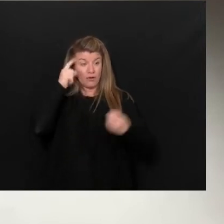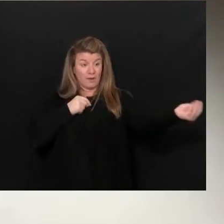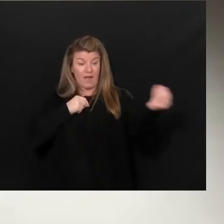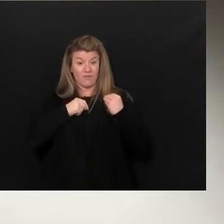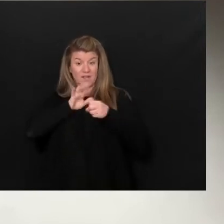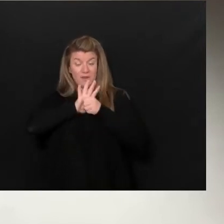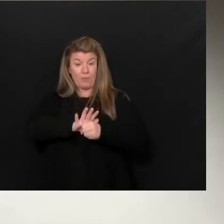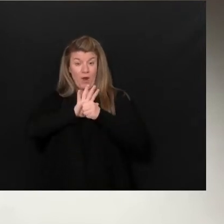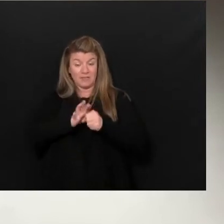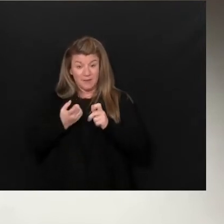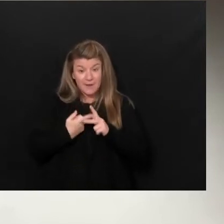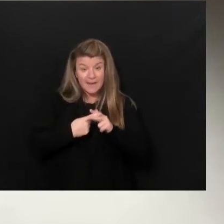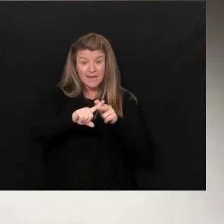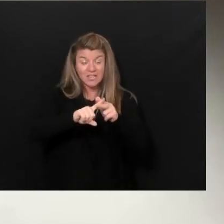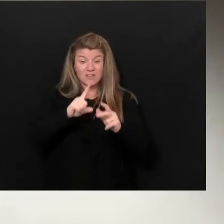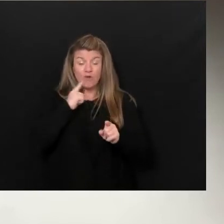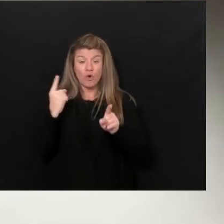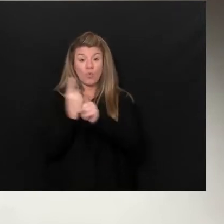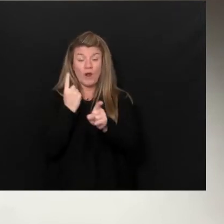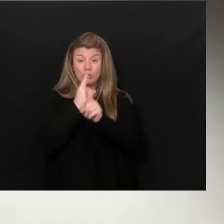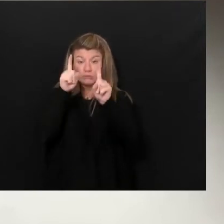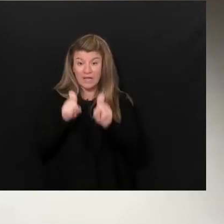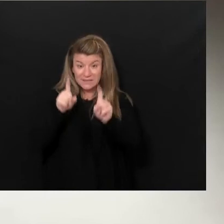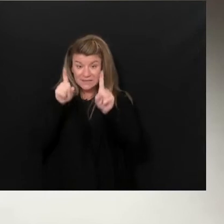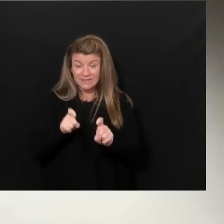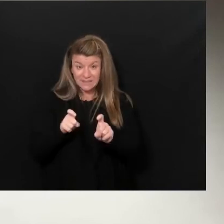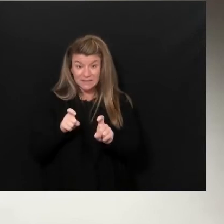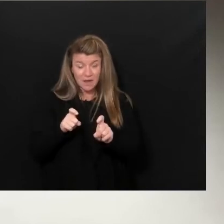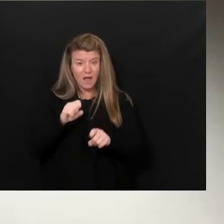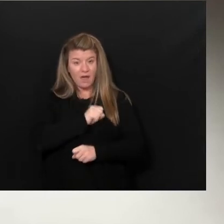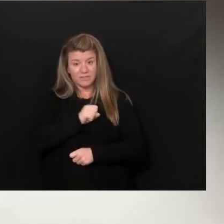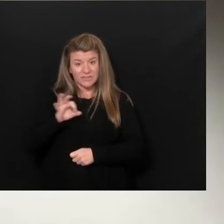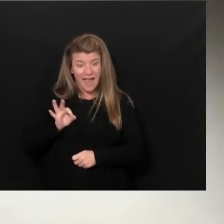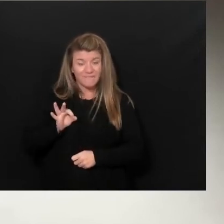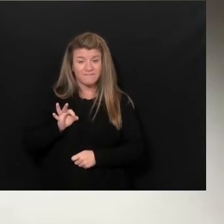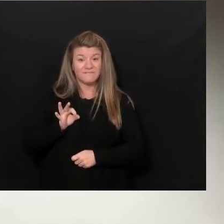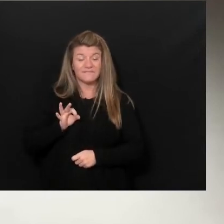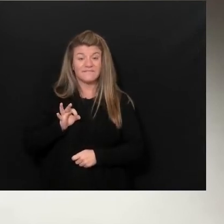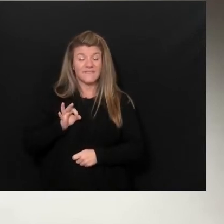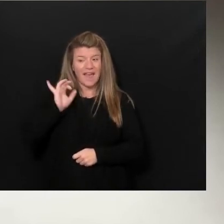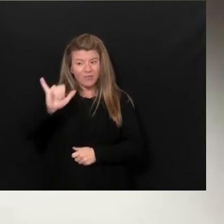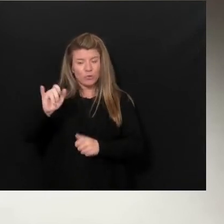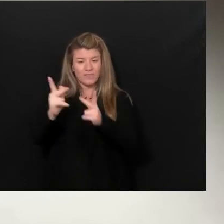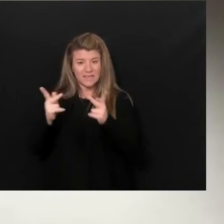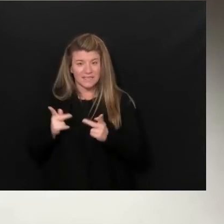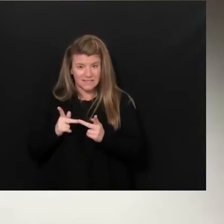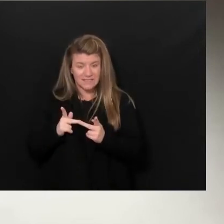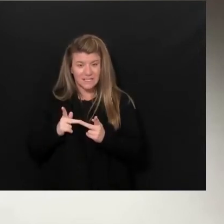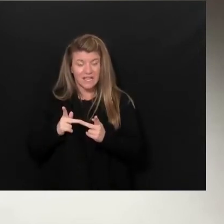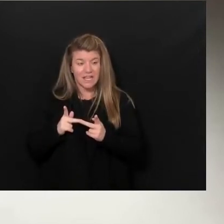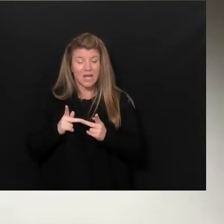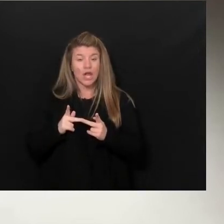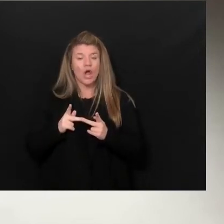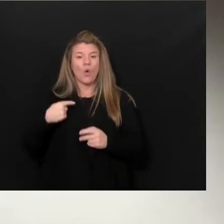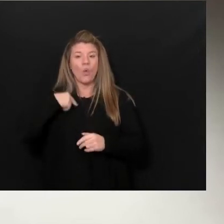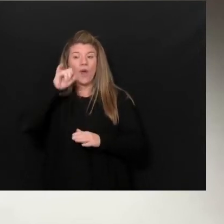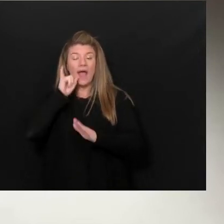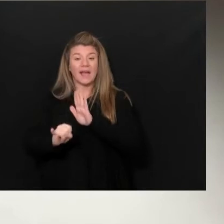place for regular testing of staff at facilities, we